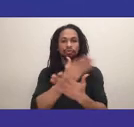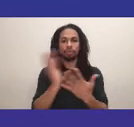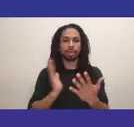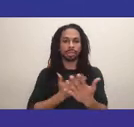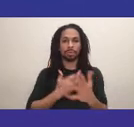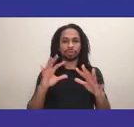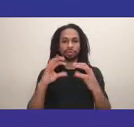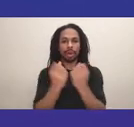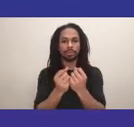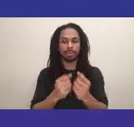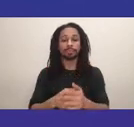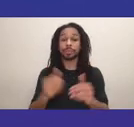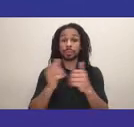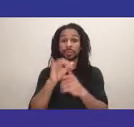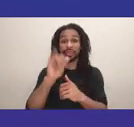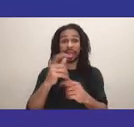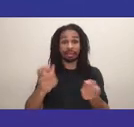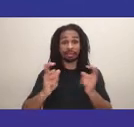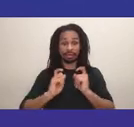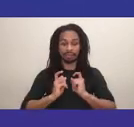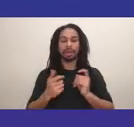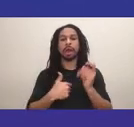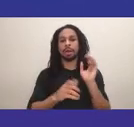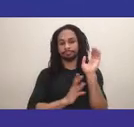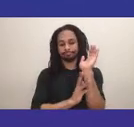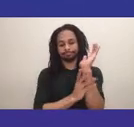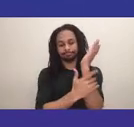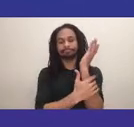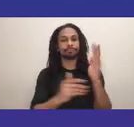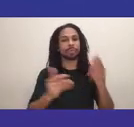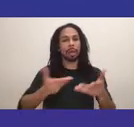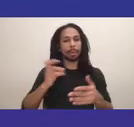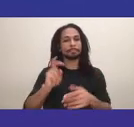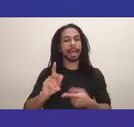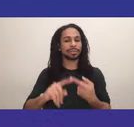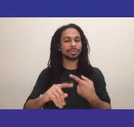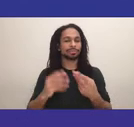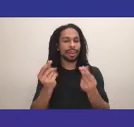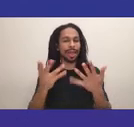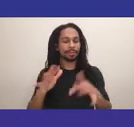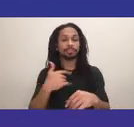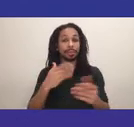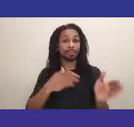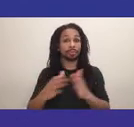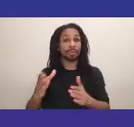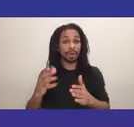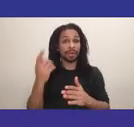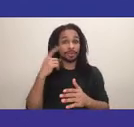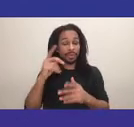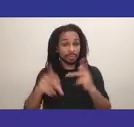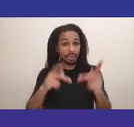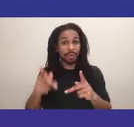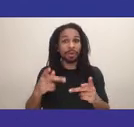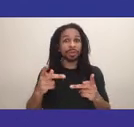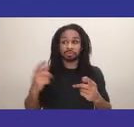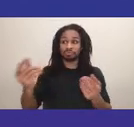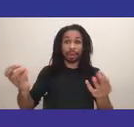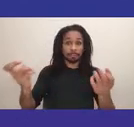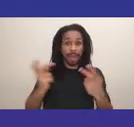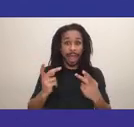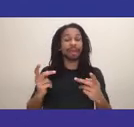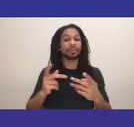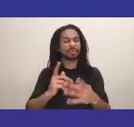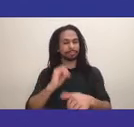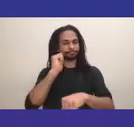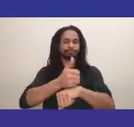profoundly welcomed back into my land, and a prayer for my people to return was cemented on my body. This is the